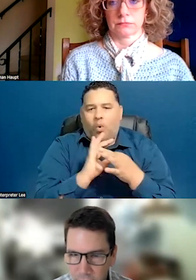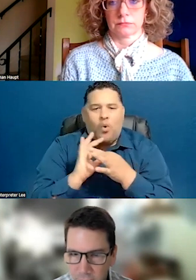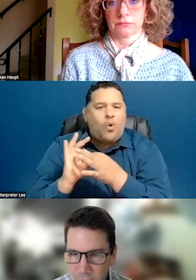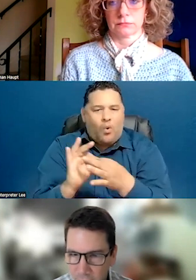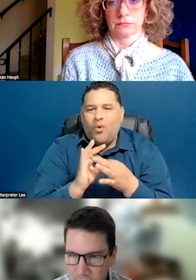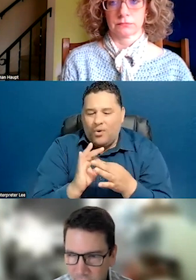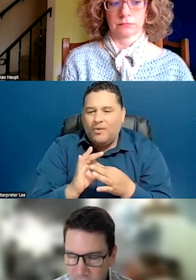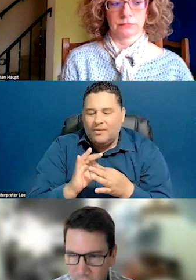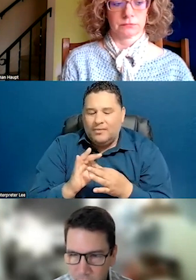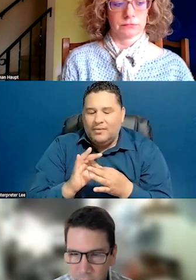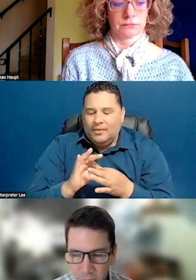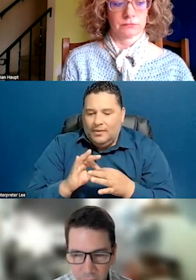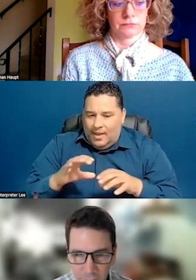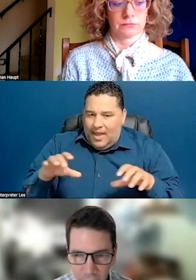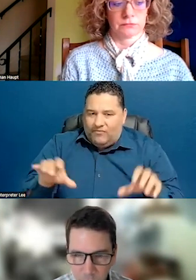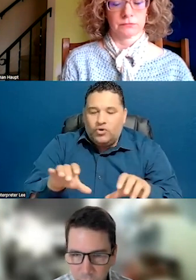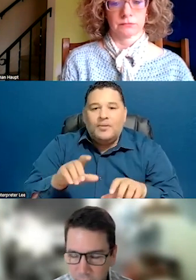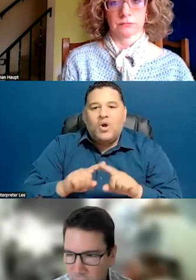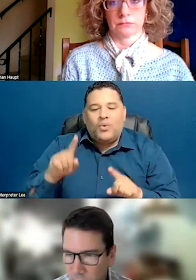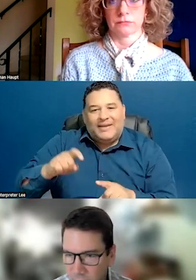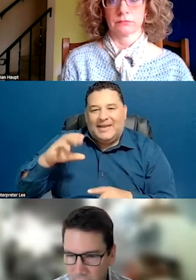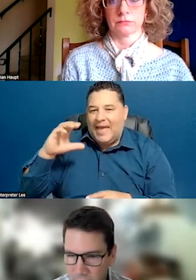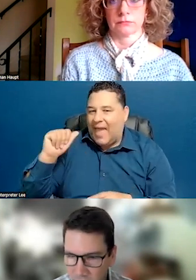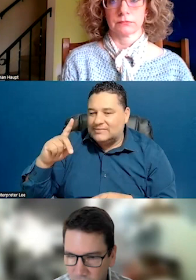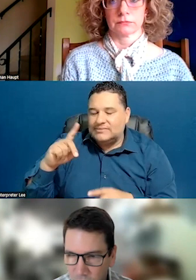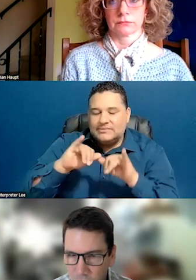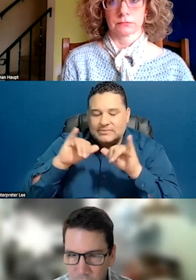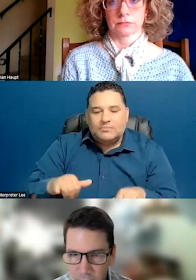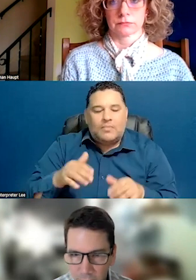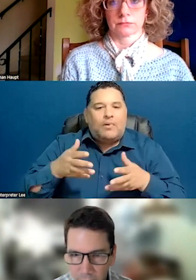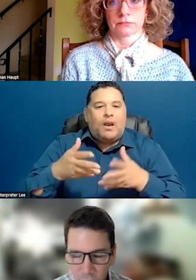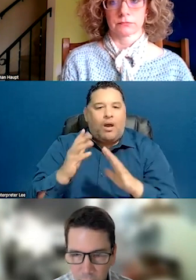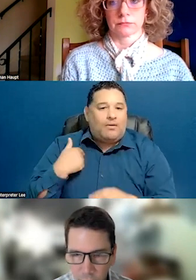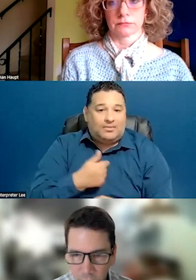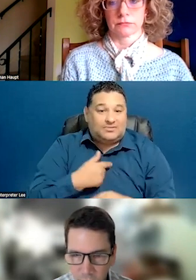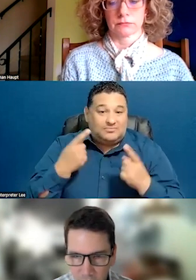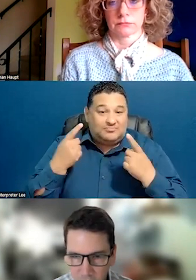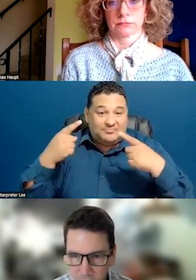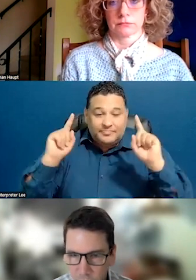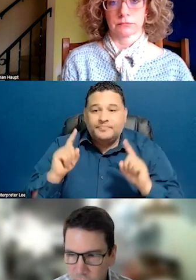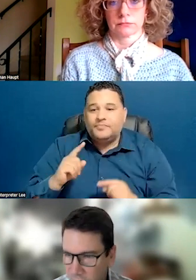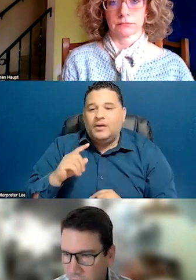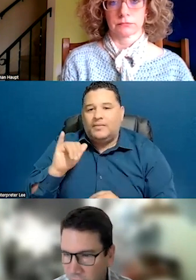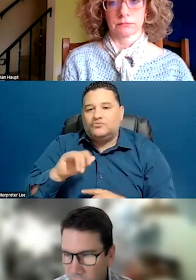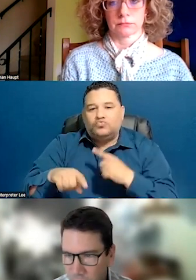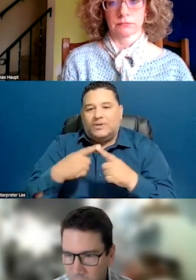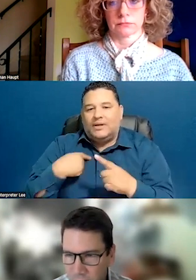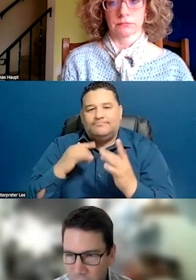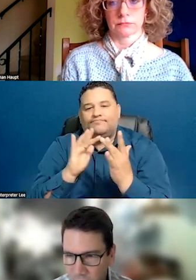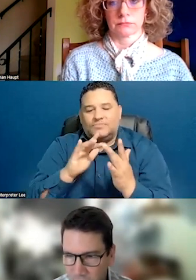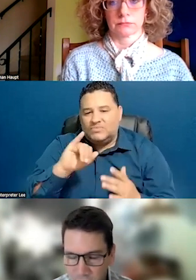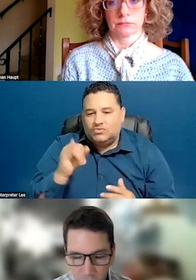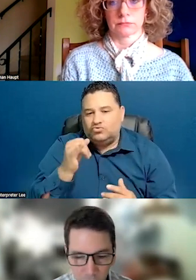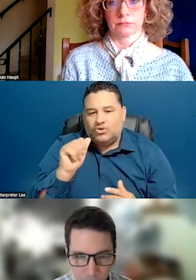really needed a CAD system that enabled us to be successful. And that's when I reached out to Jason and